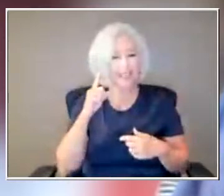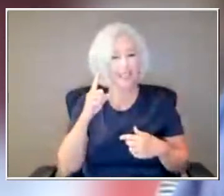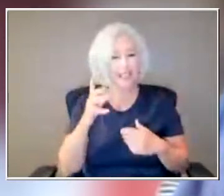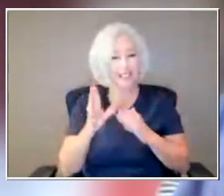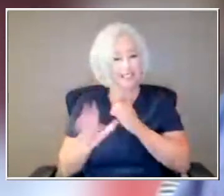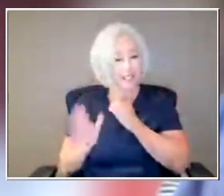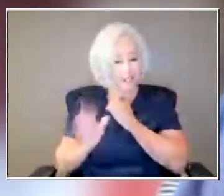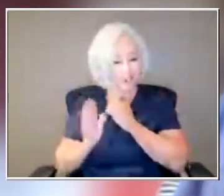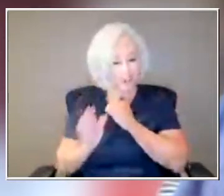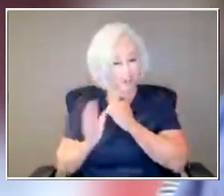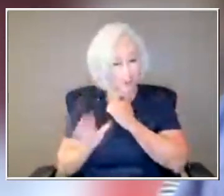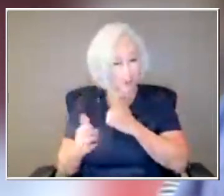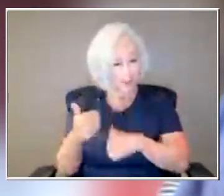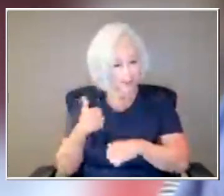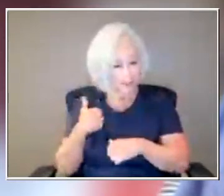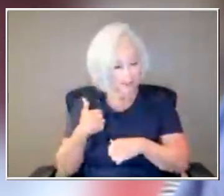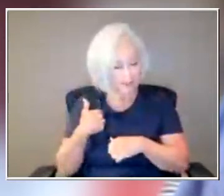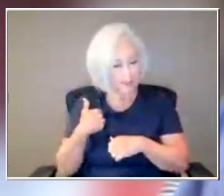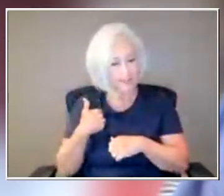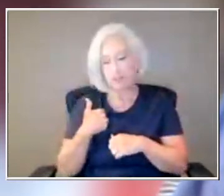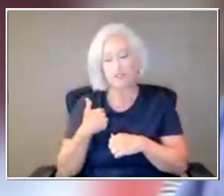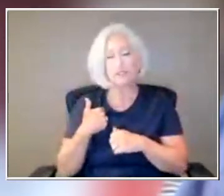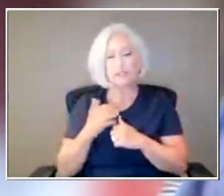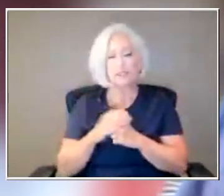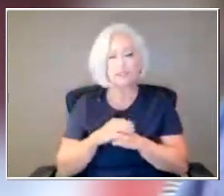diarrhea or some sort of